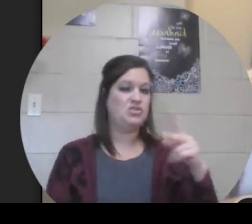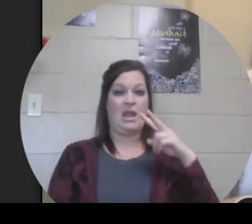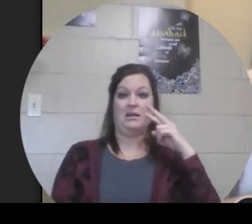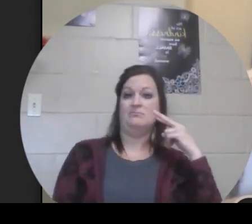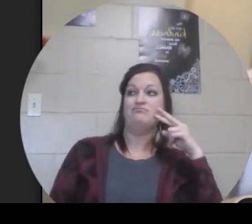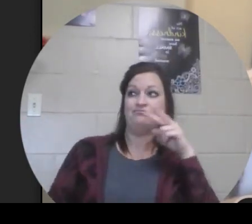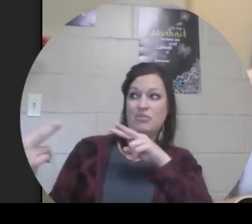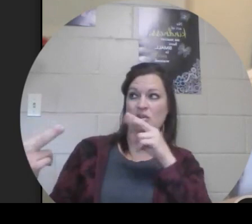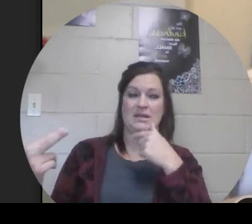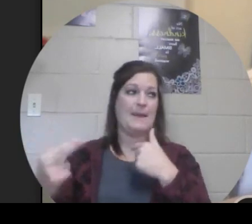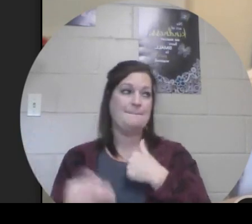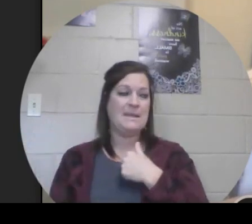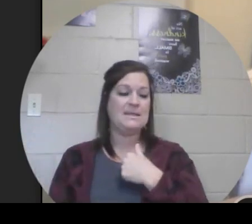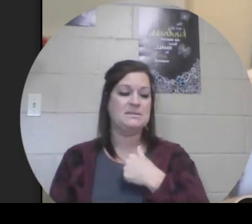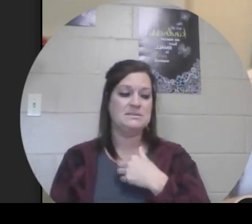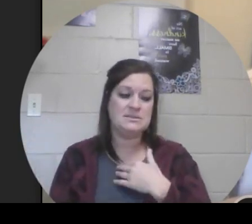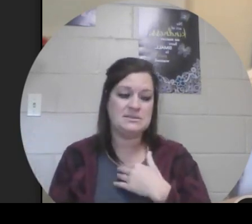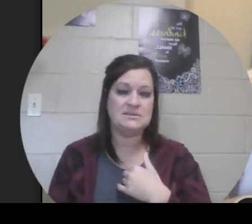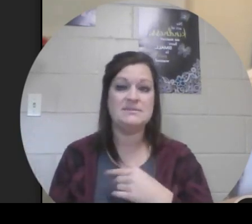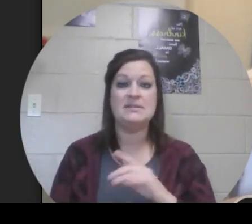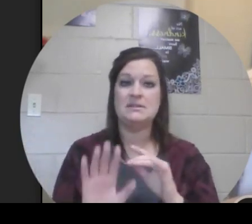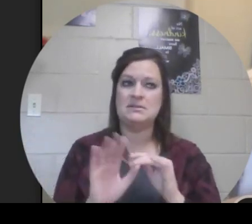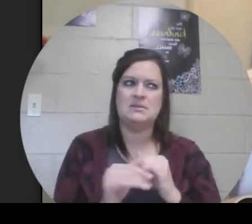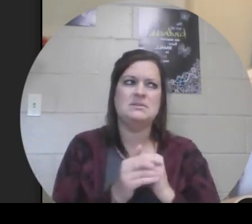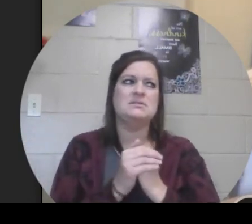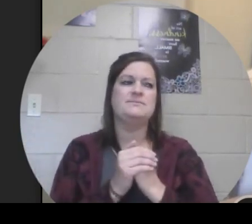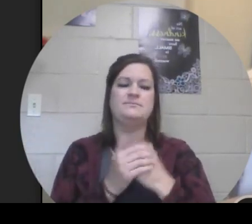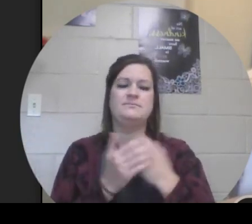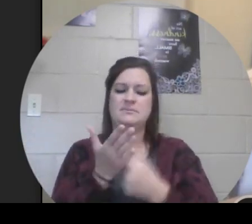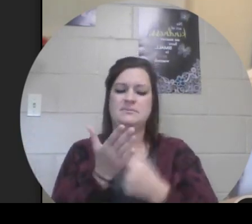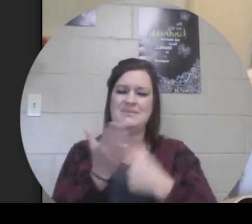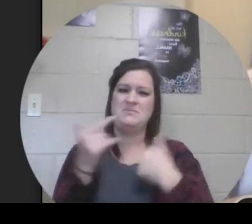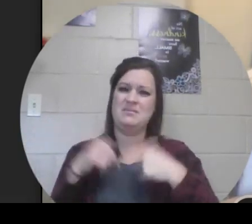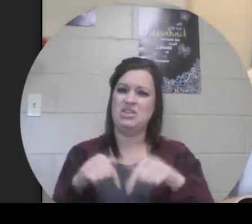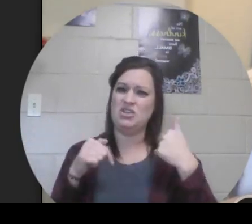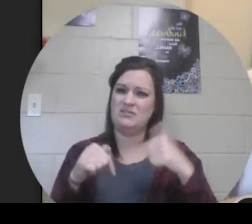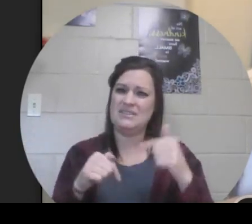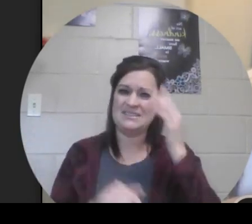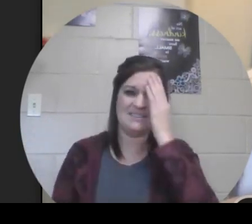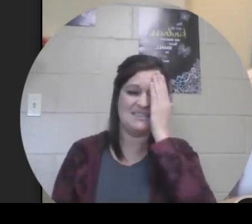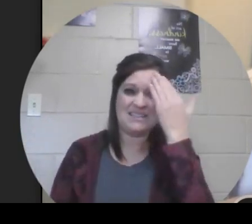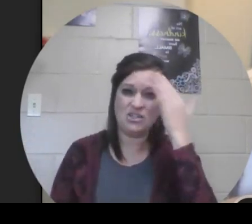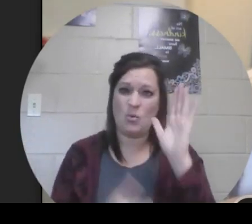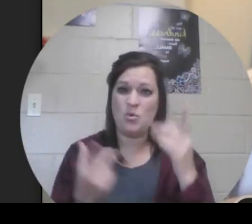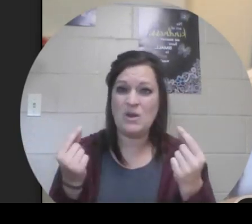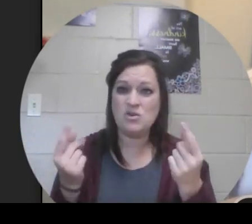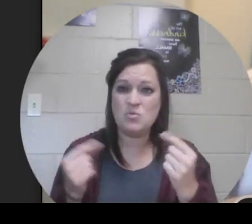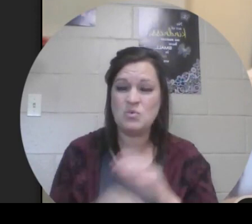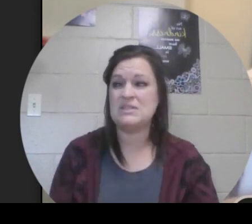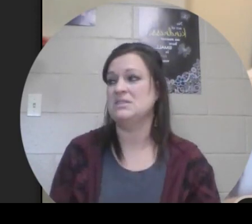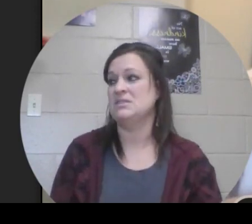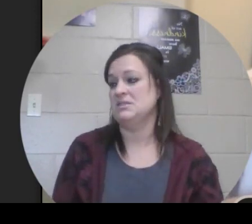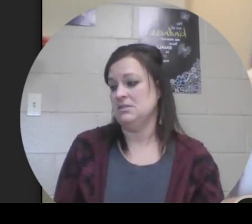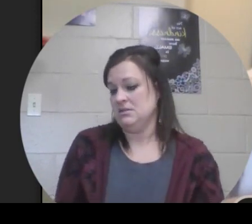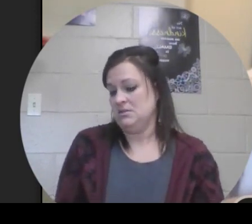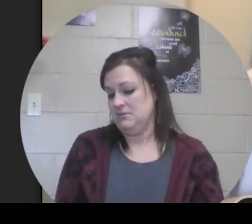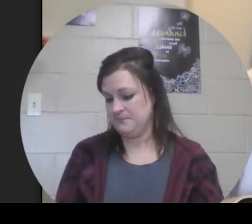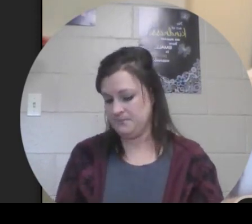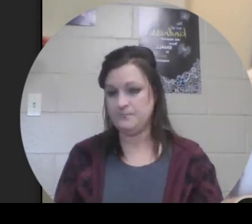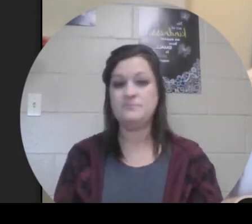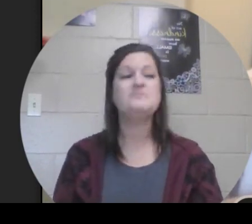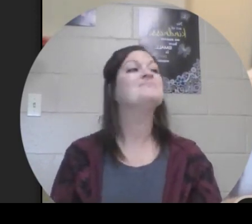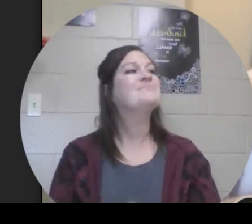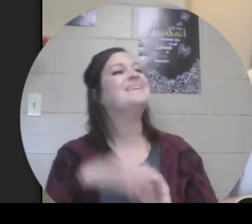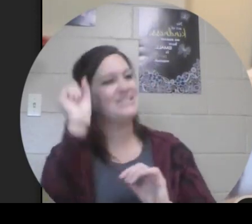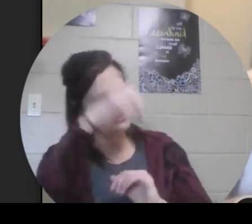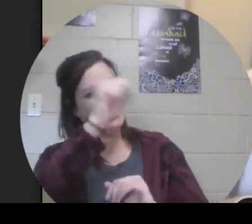You rascally. Please stop talking, Jack. It makes you stand out in a not a good way, I thought to myself. Sure,